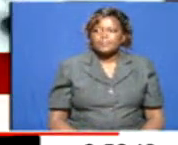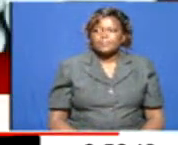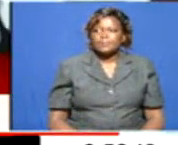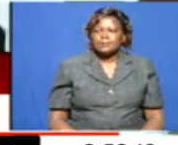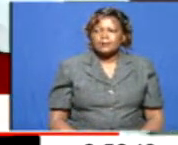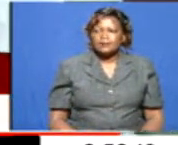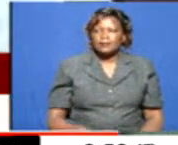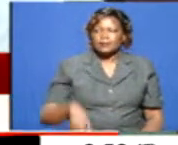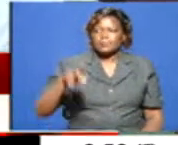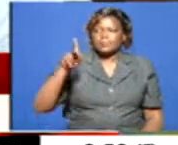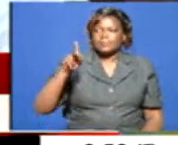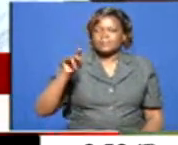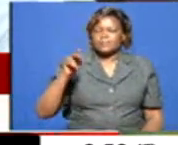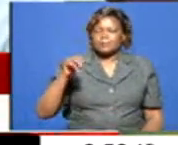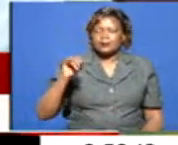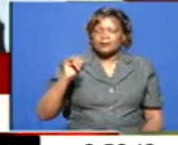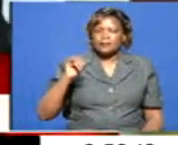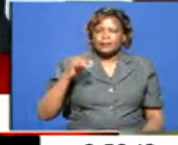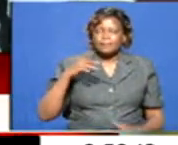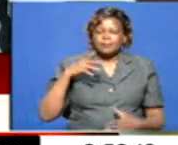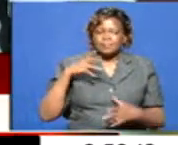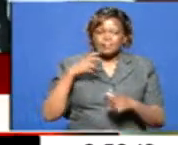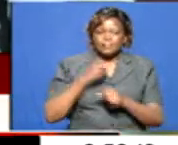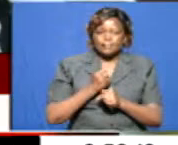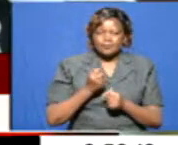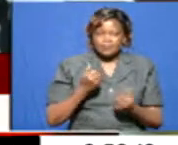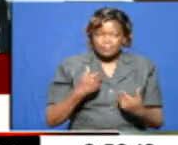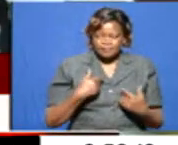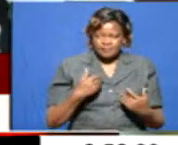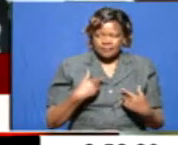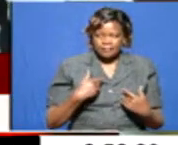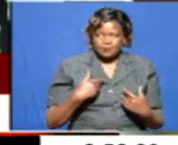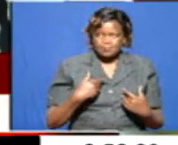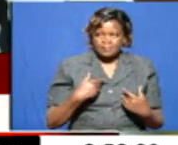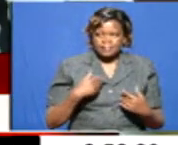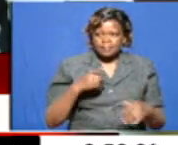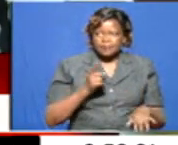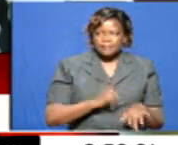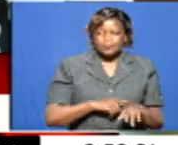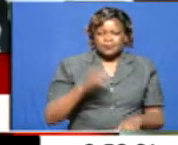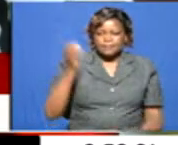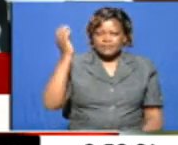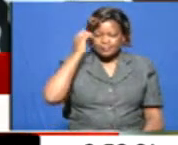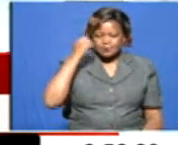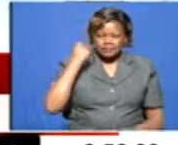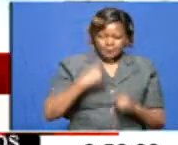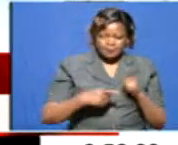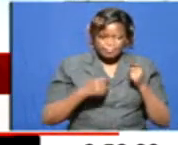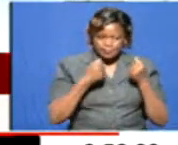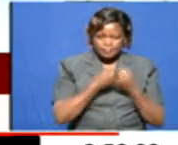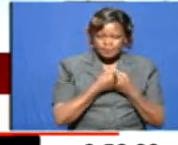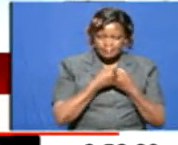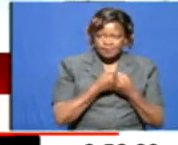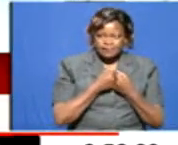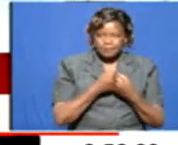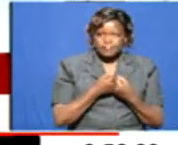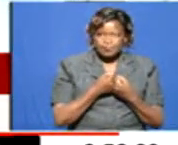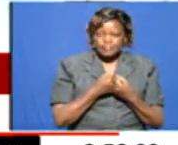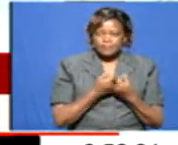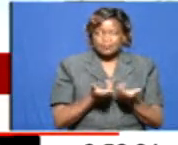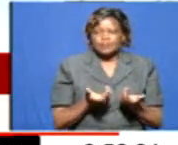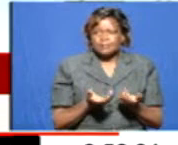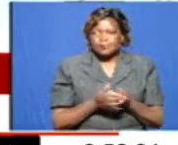Kimathi exuded confidence of staging a better championship after learning from this year's challenges, among them solving the traffic snarl-up and